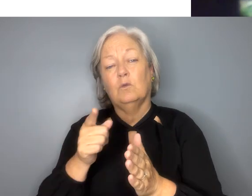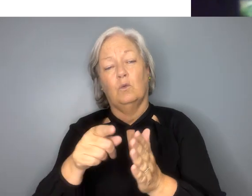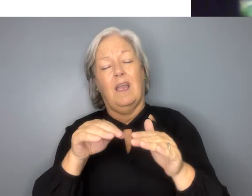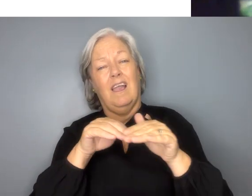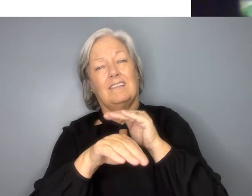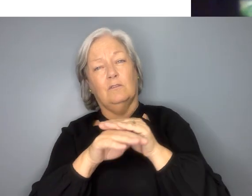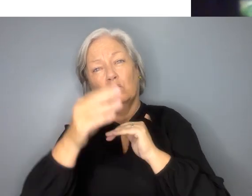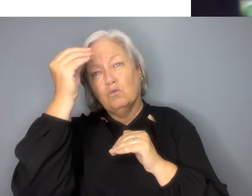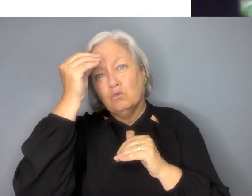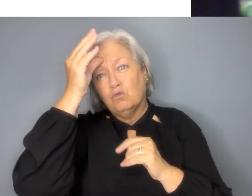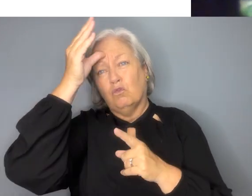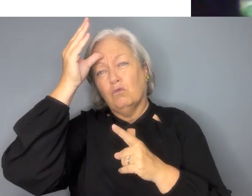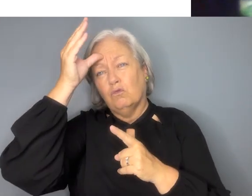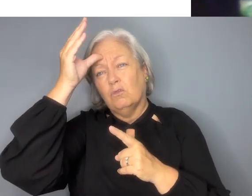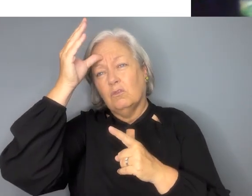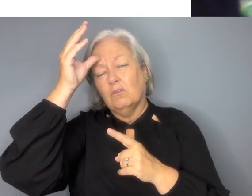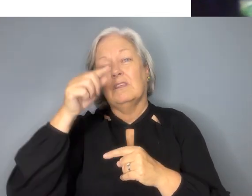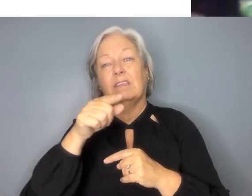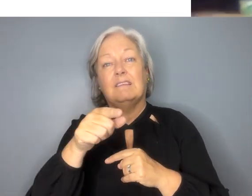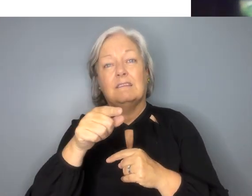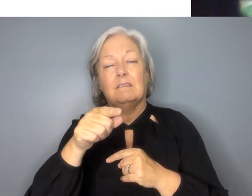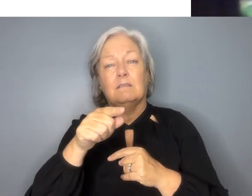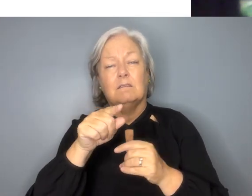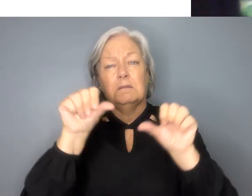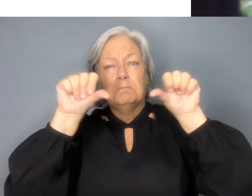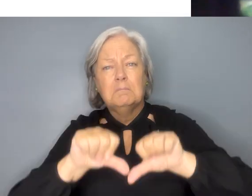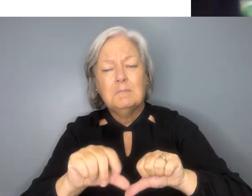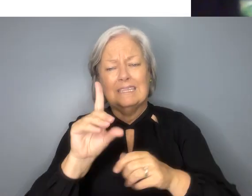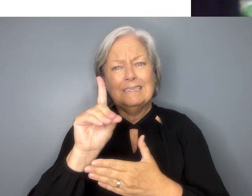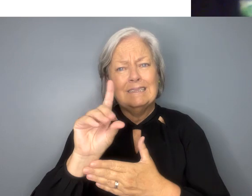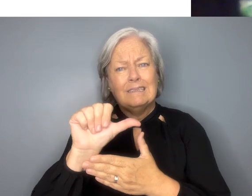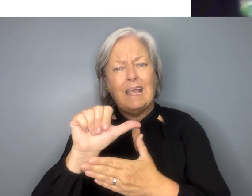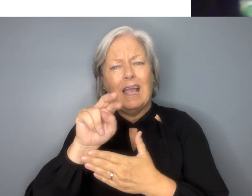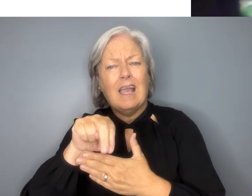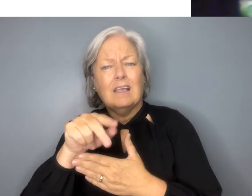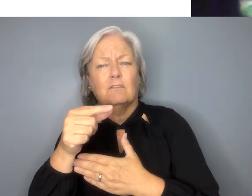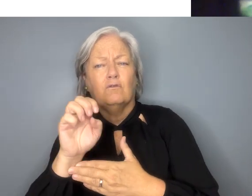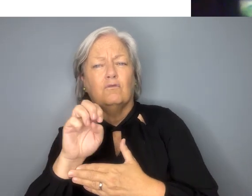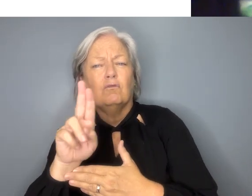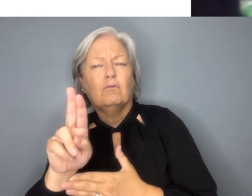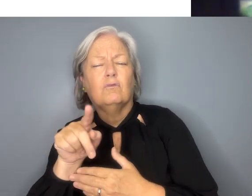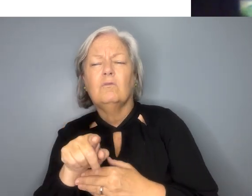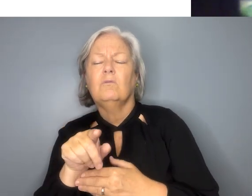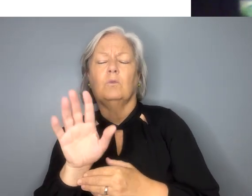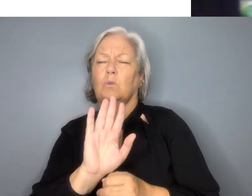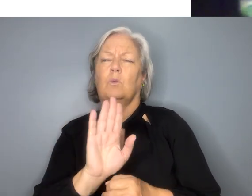that knowledge is not in itself a danger, but it is instead